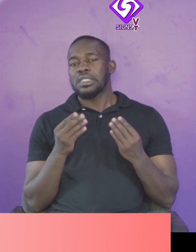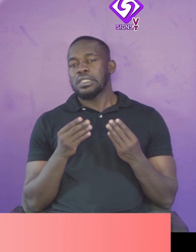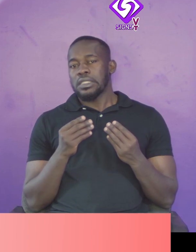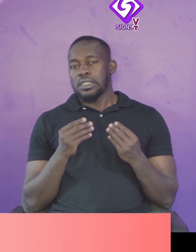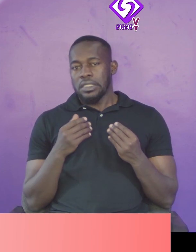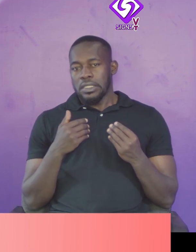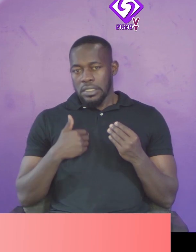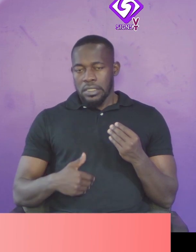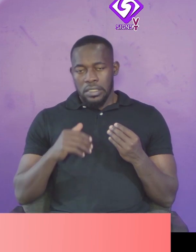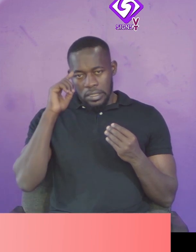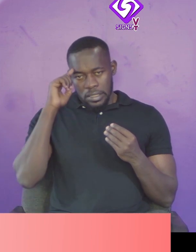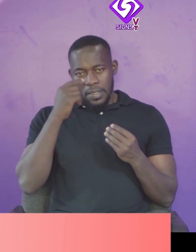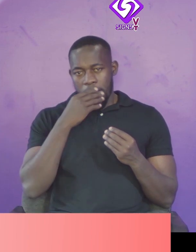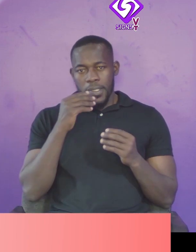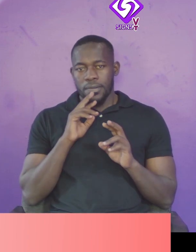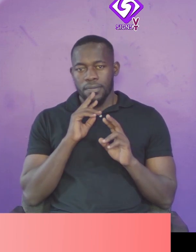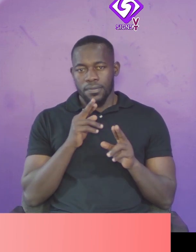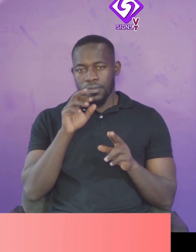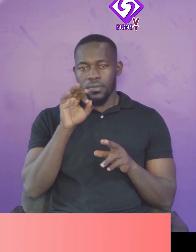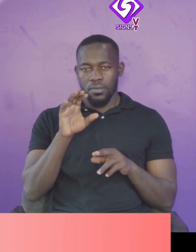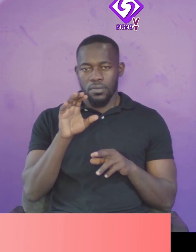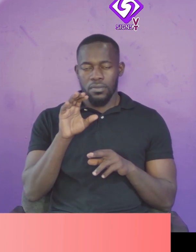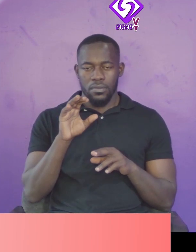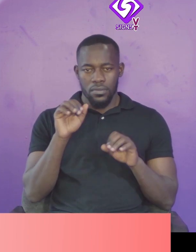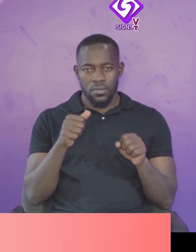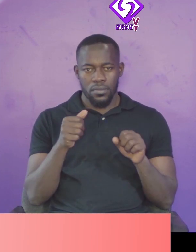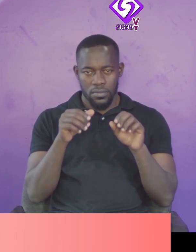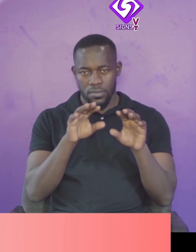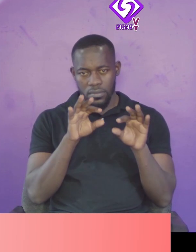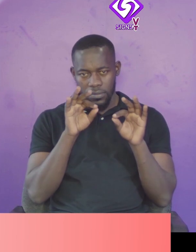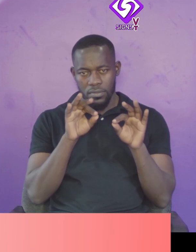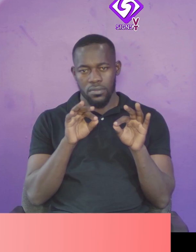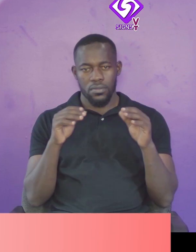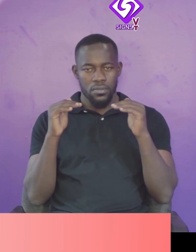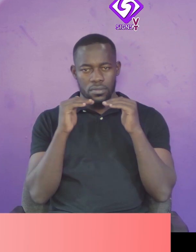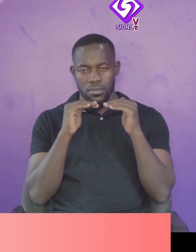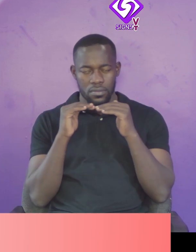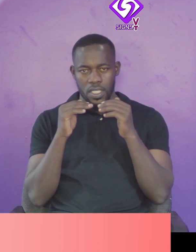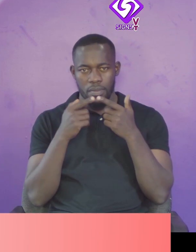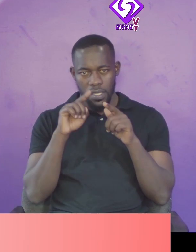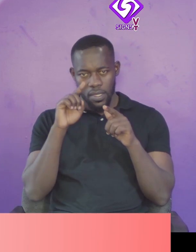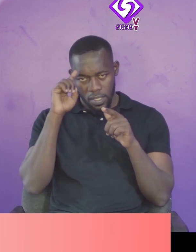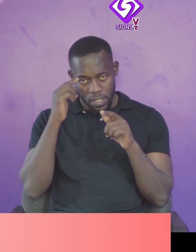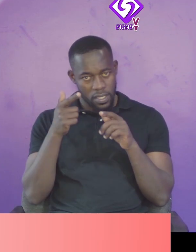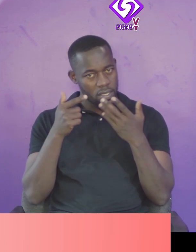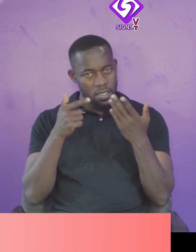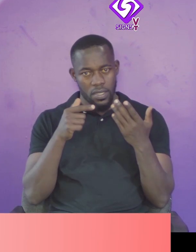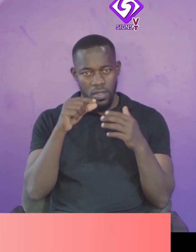result AFC can get is a draw. But for me, I think they are going to lose this one.